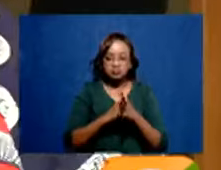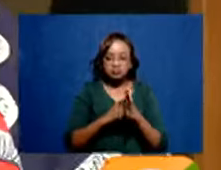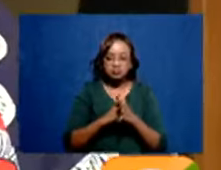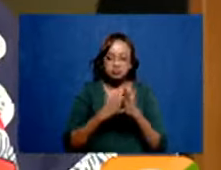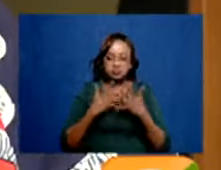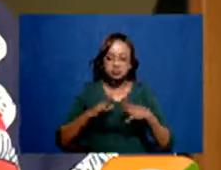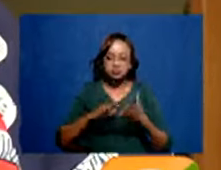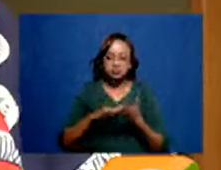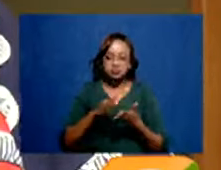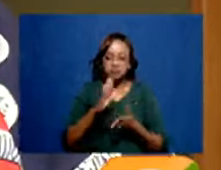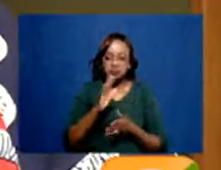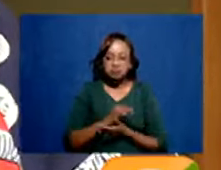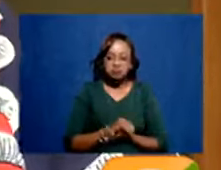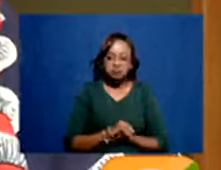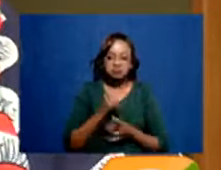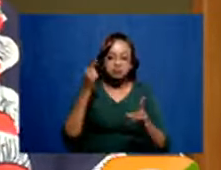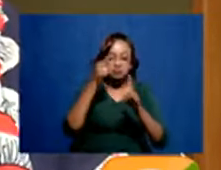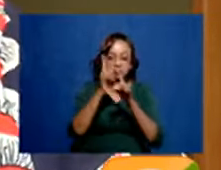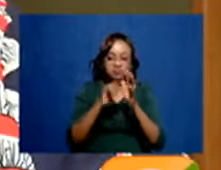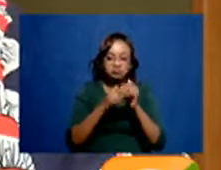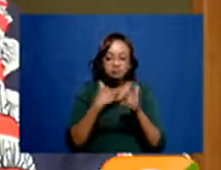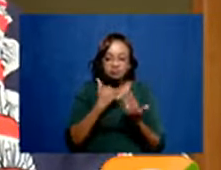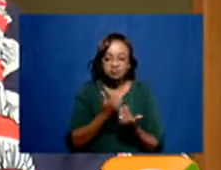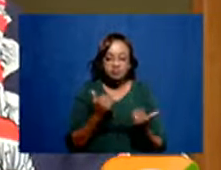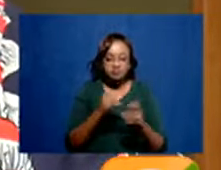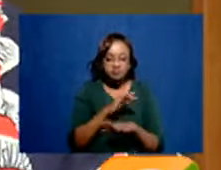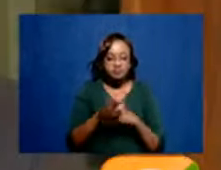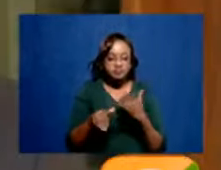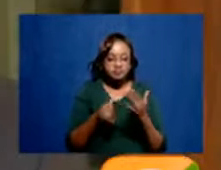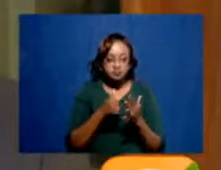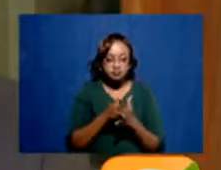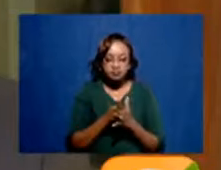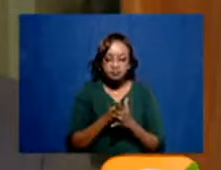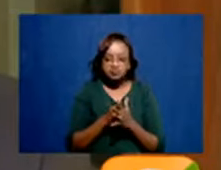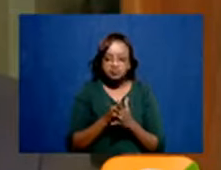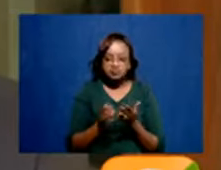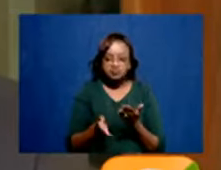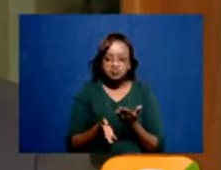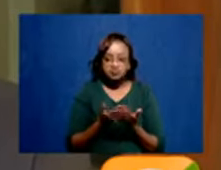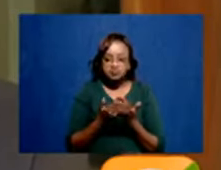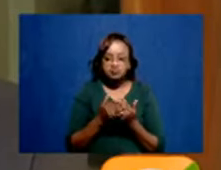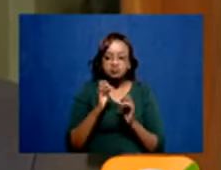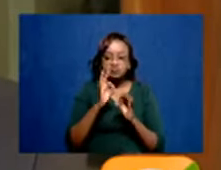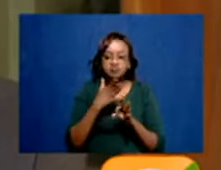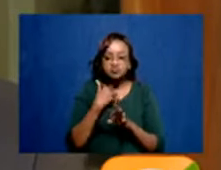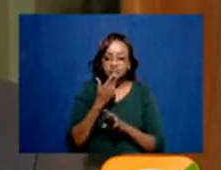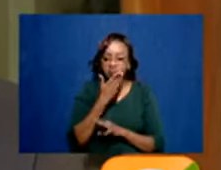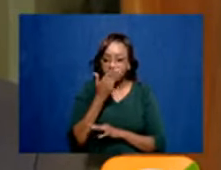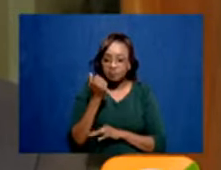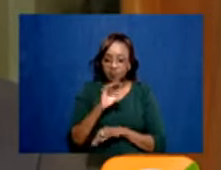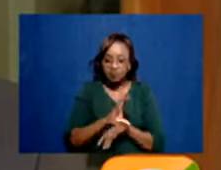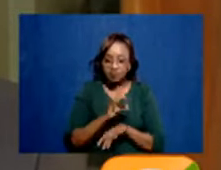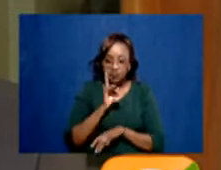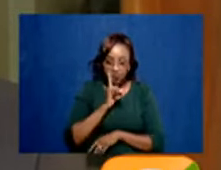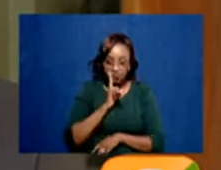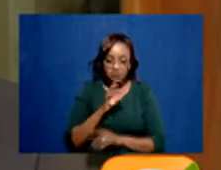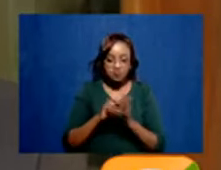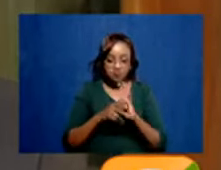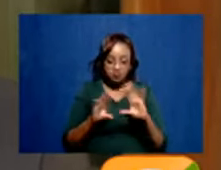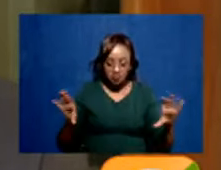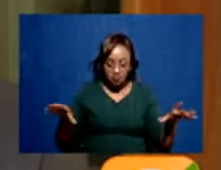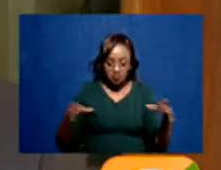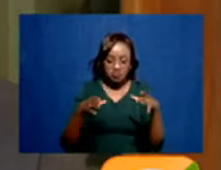education. Ili kila mtoto akaweza kupata kusaidika pale mashinani. If we want to have a better church tomorrow, the strength of the